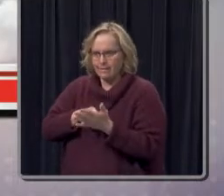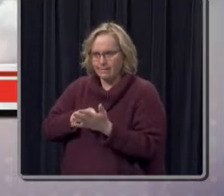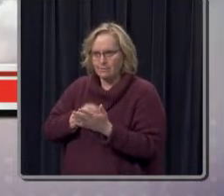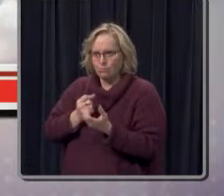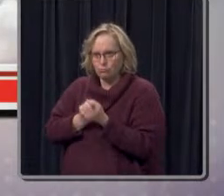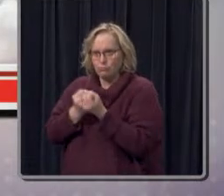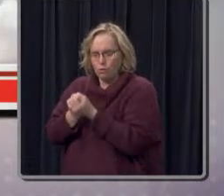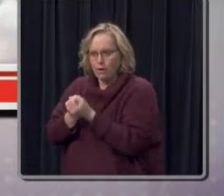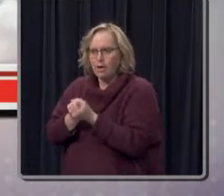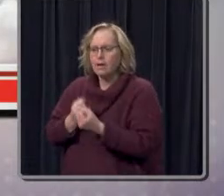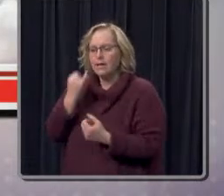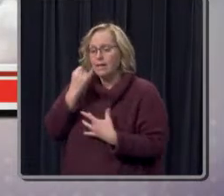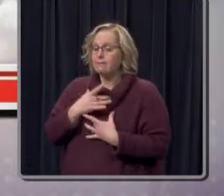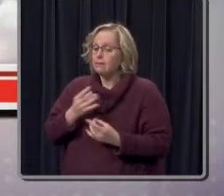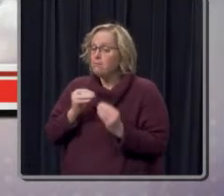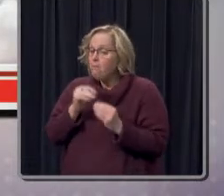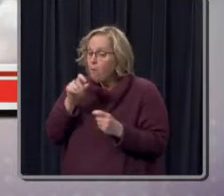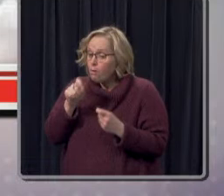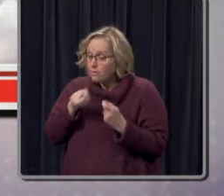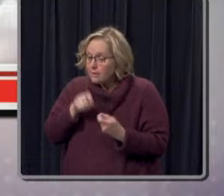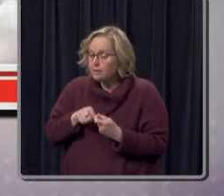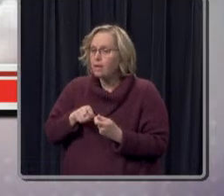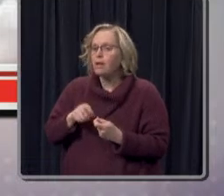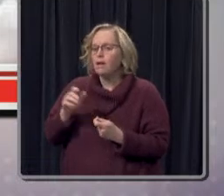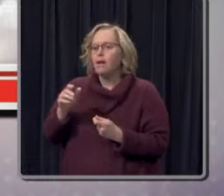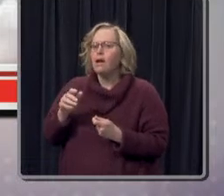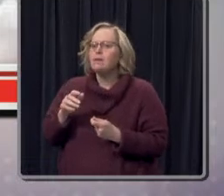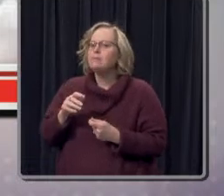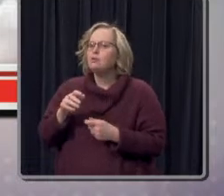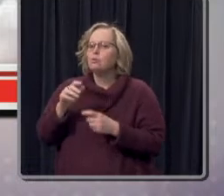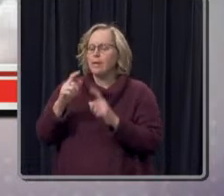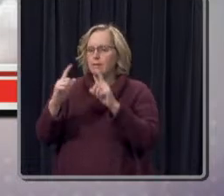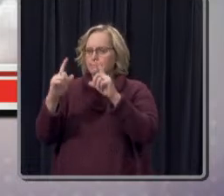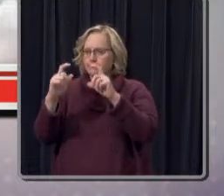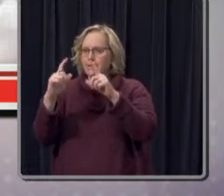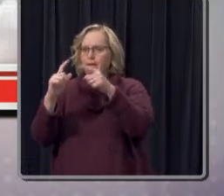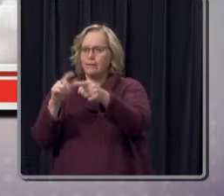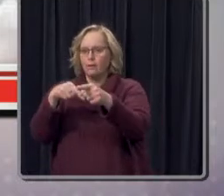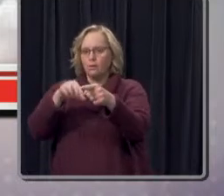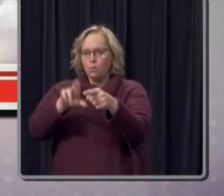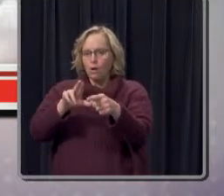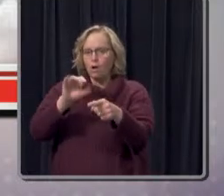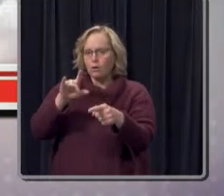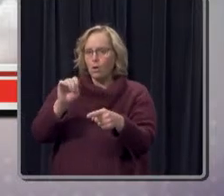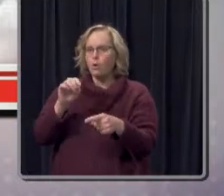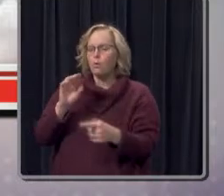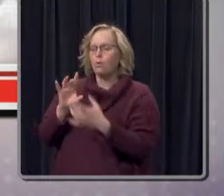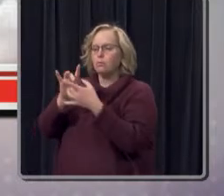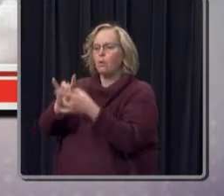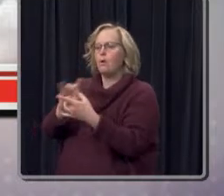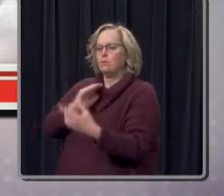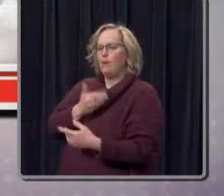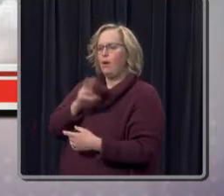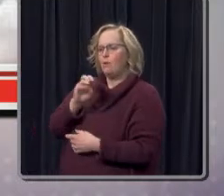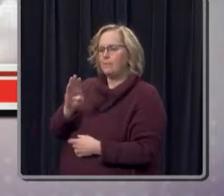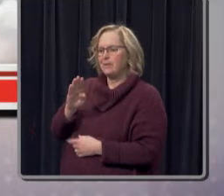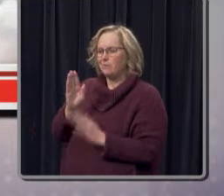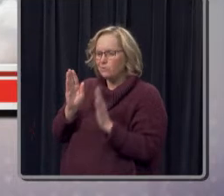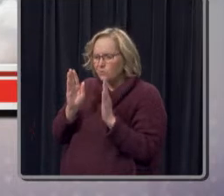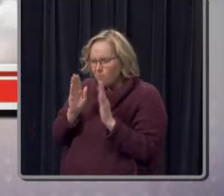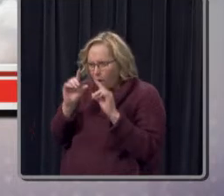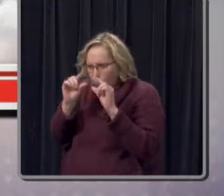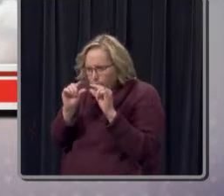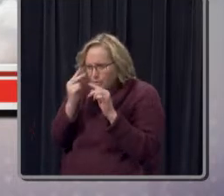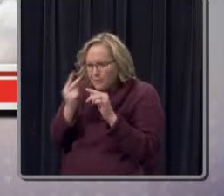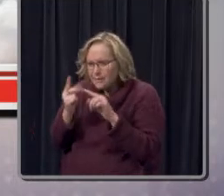I would invite everyone in our community to either scan this QR code or go onto our website. It's a little too small to see, but on